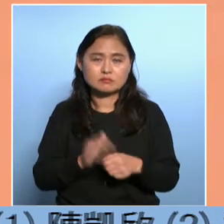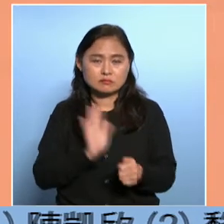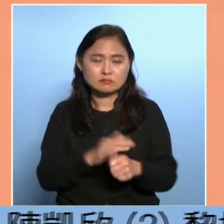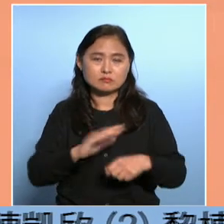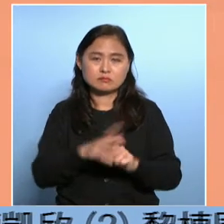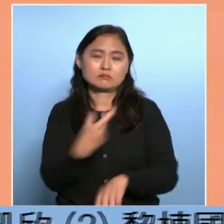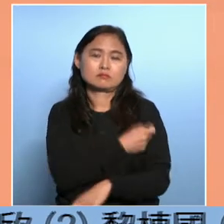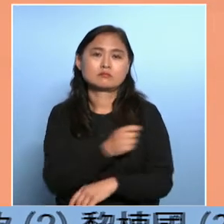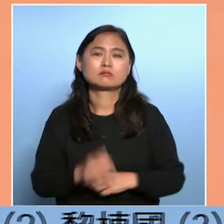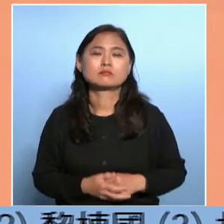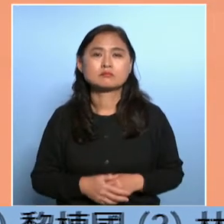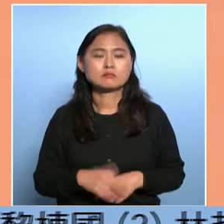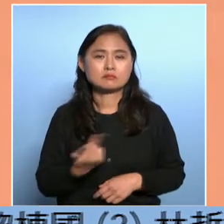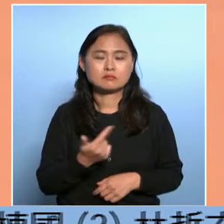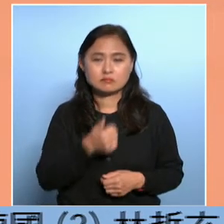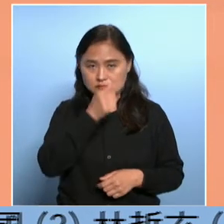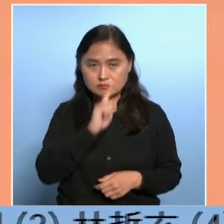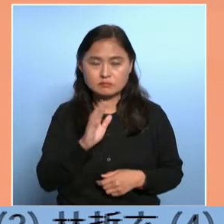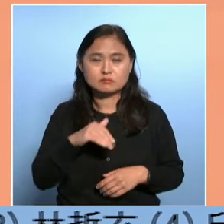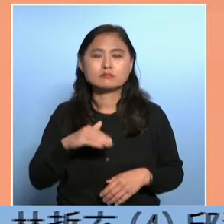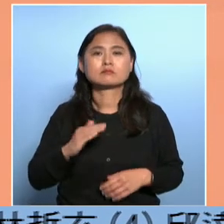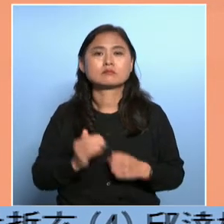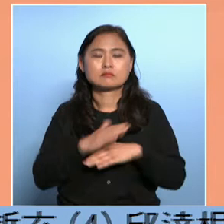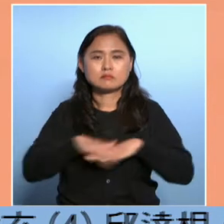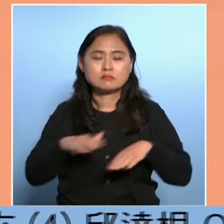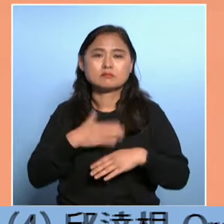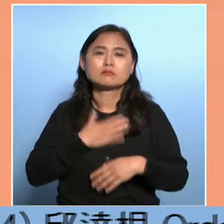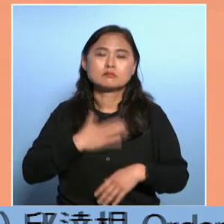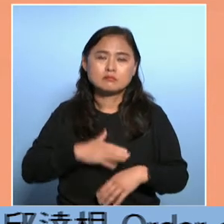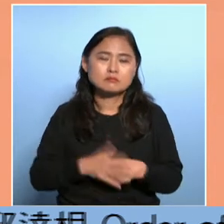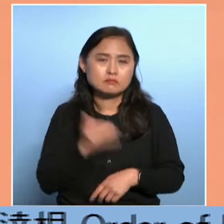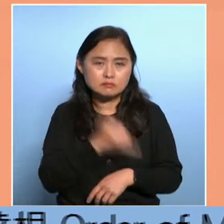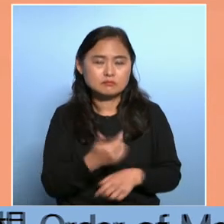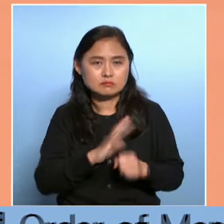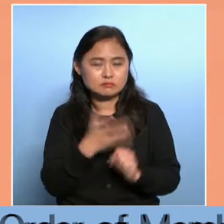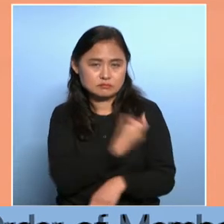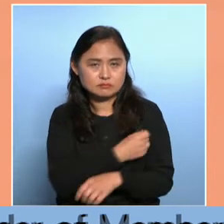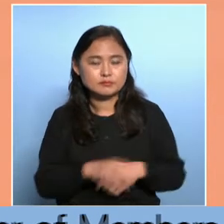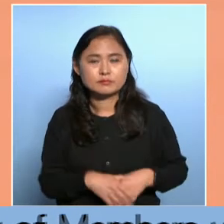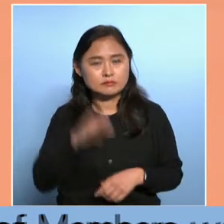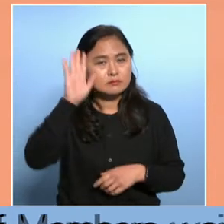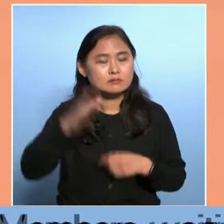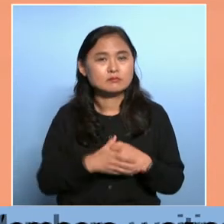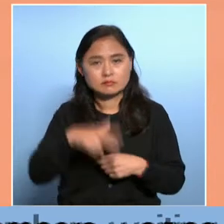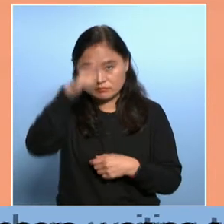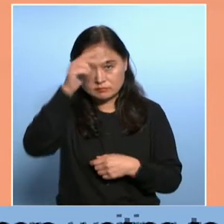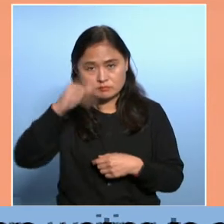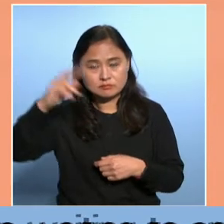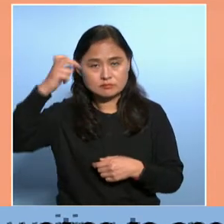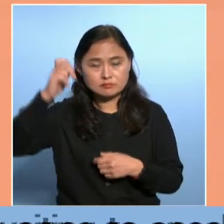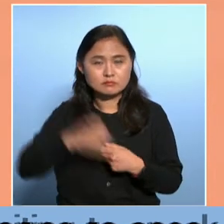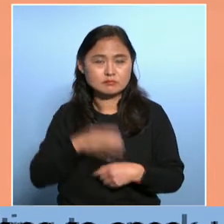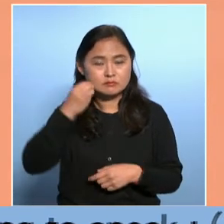not conducted there, so that we can have more vaccination facilities for children